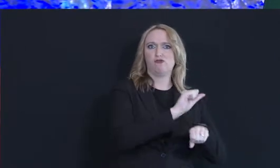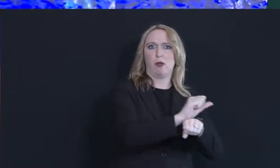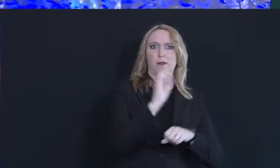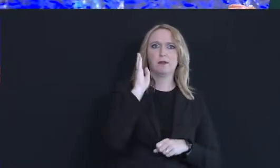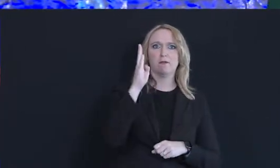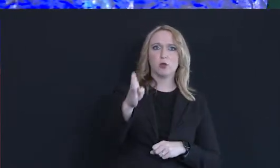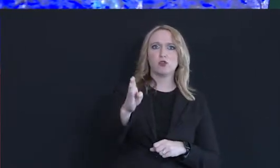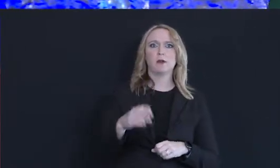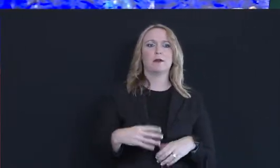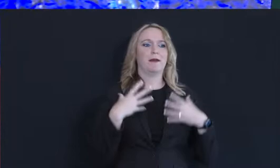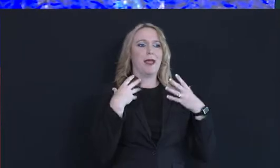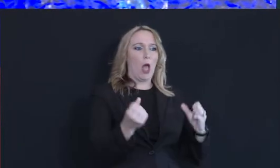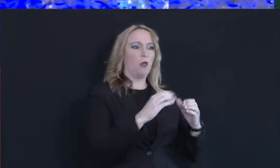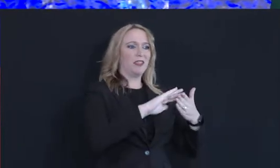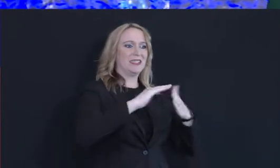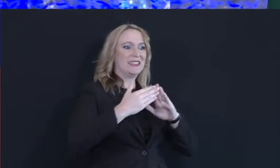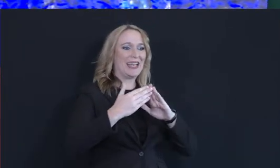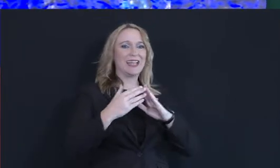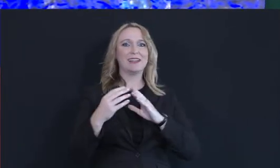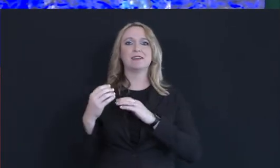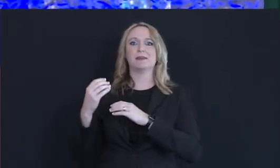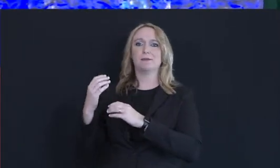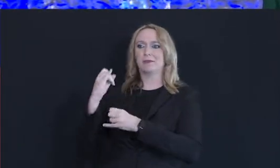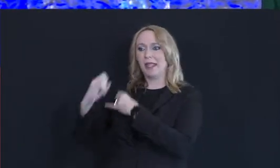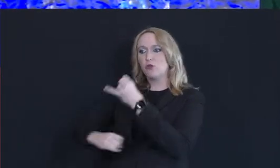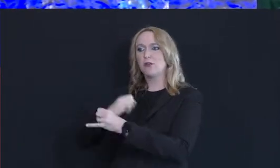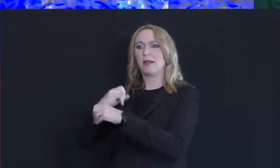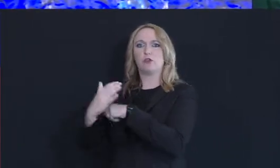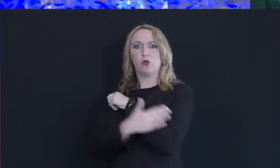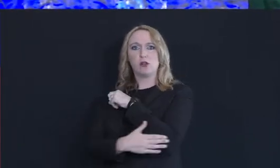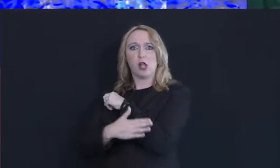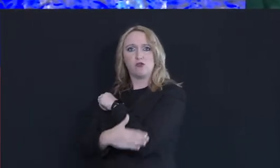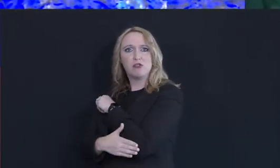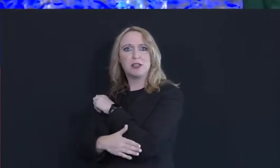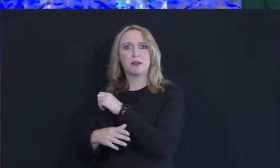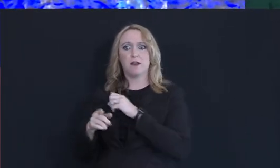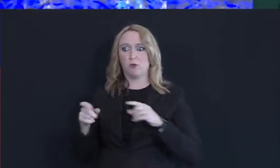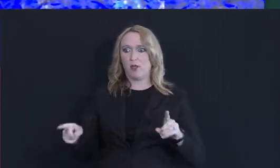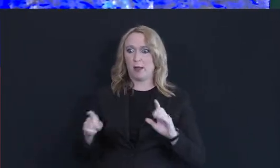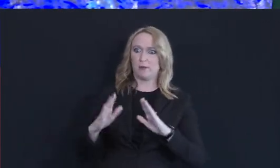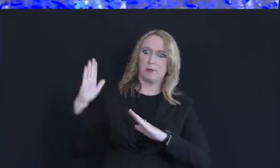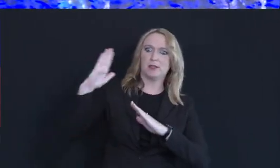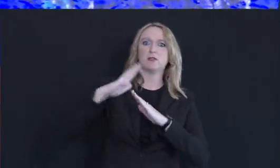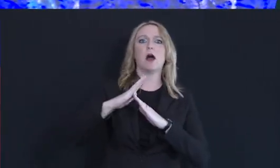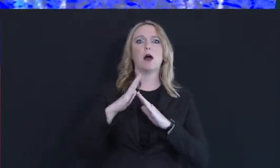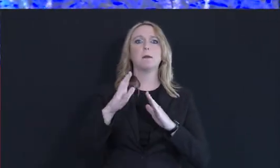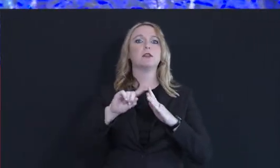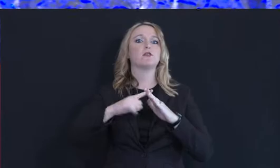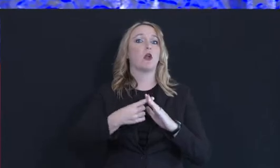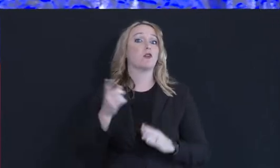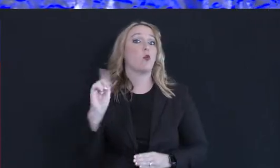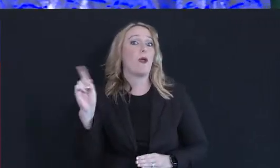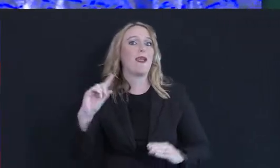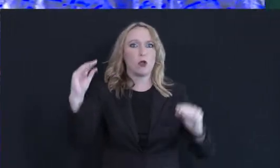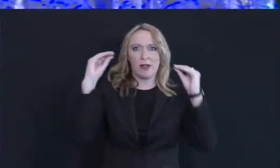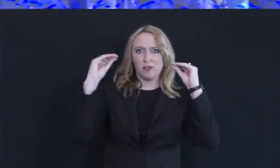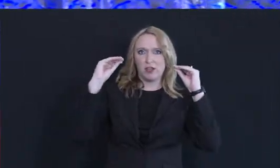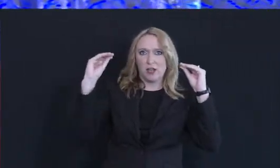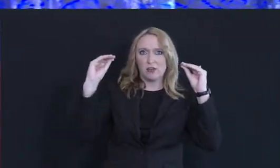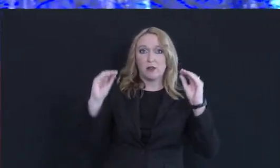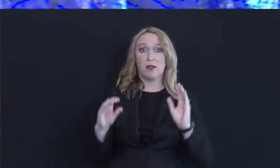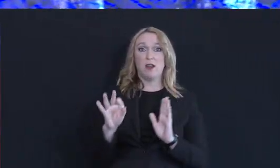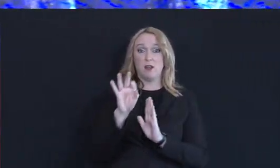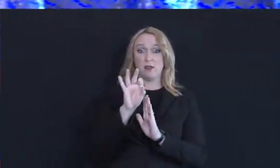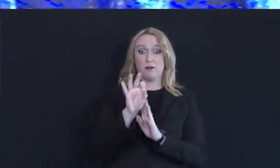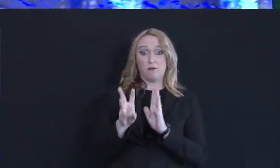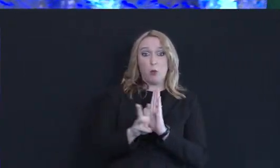and international cities of significance it all starts with education the fourth of Tomorrow is absolutely being shaped in the